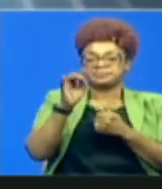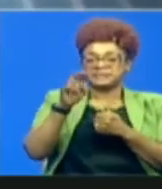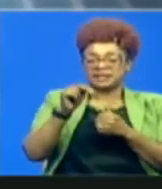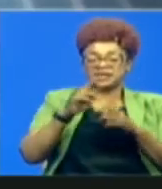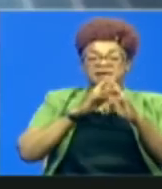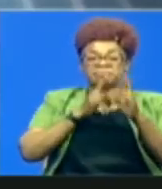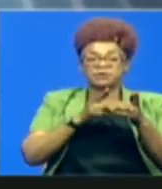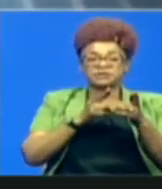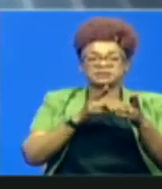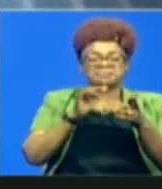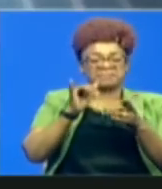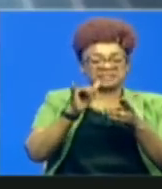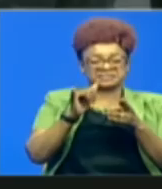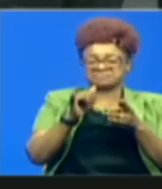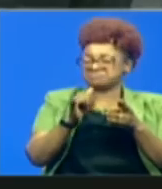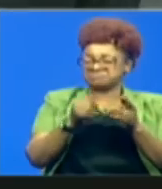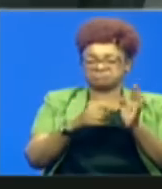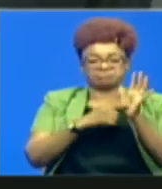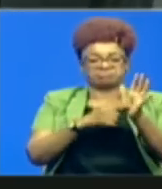not disclose much.